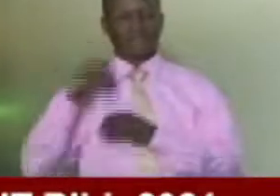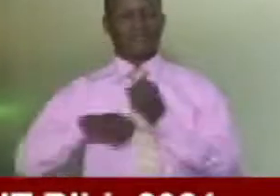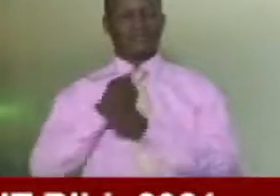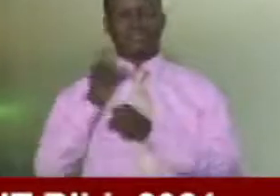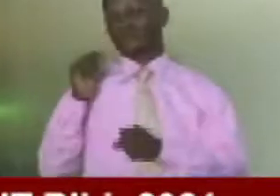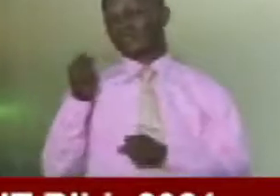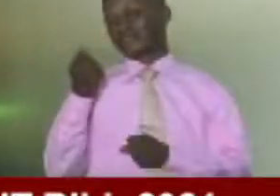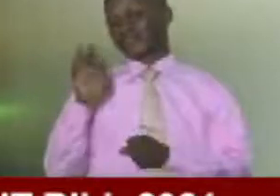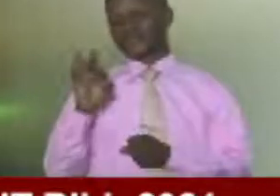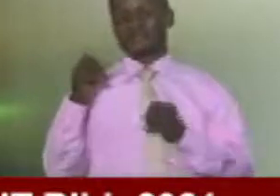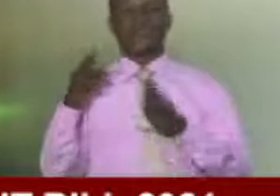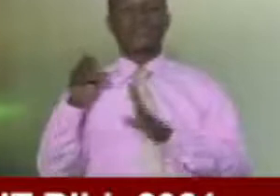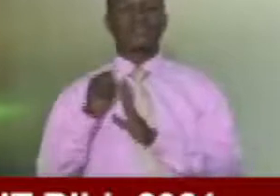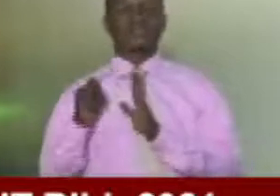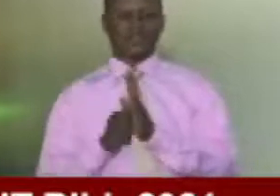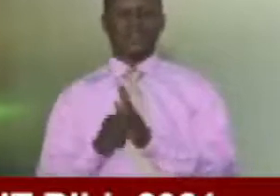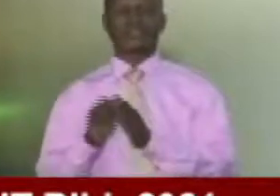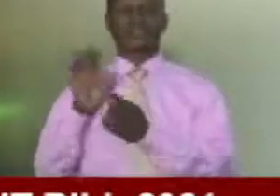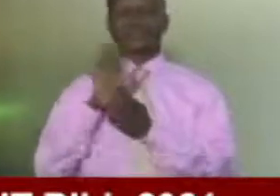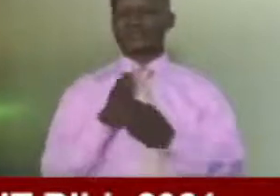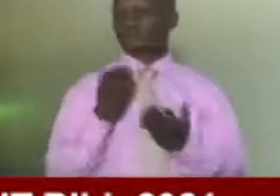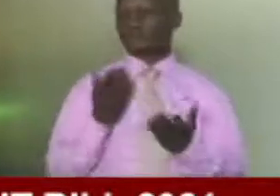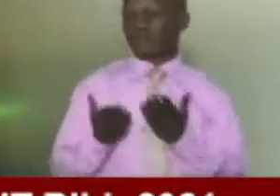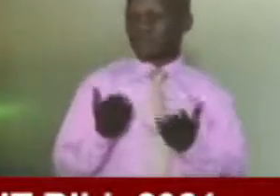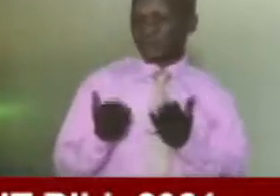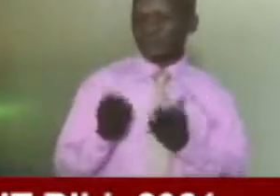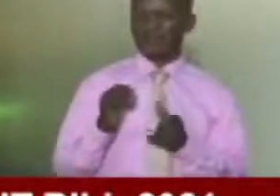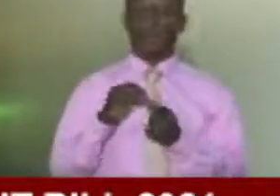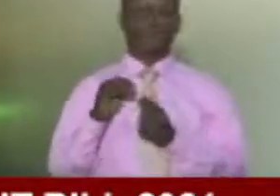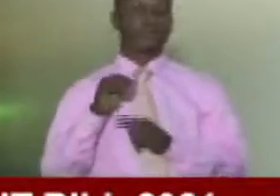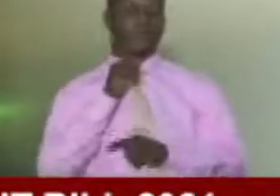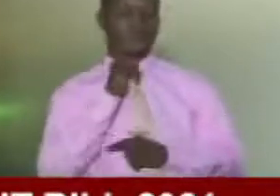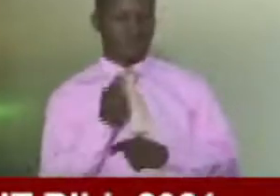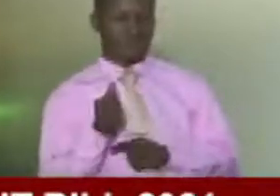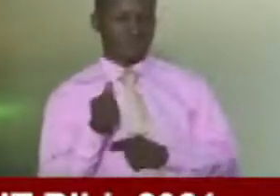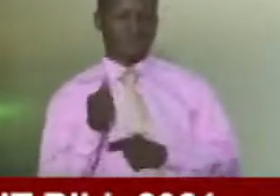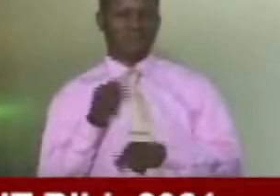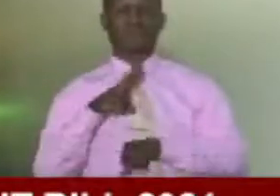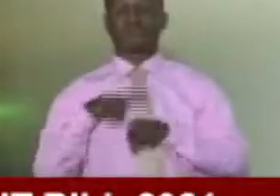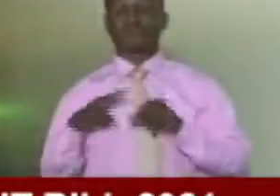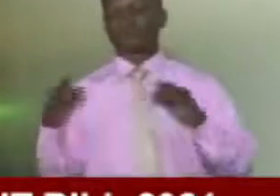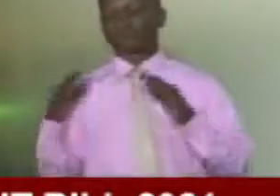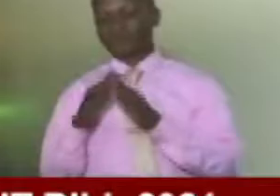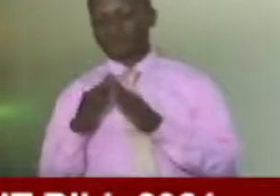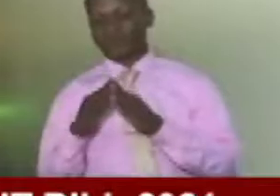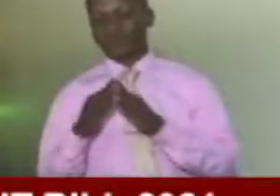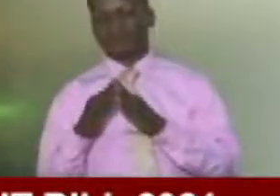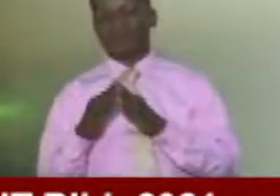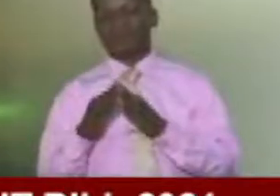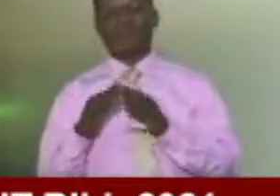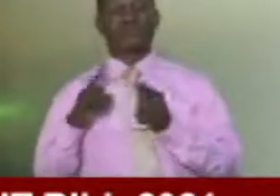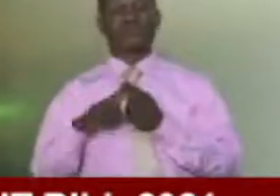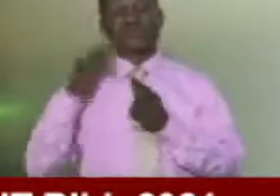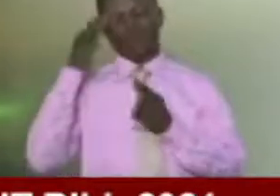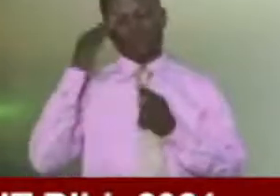states chose whether to do direct or indirect within the same political party. And a good example is, I will tell you, in